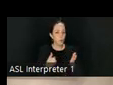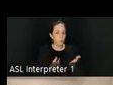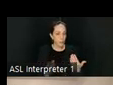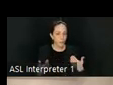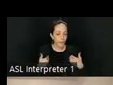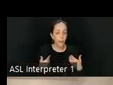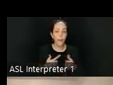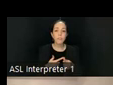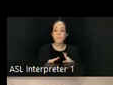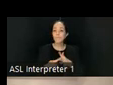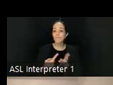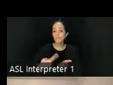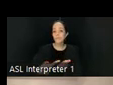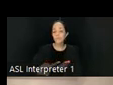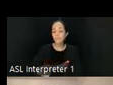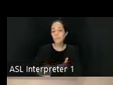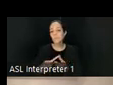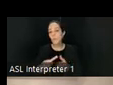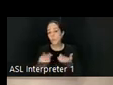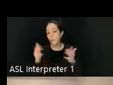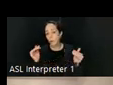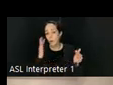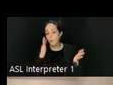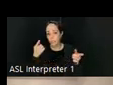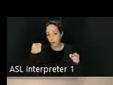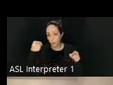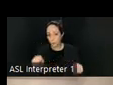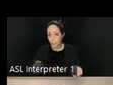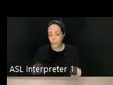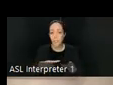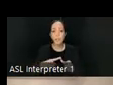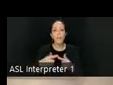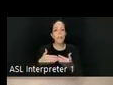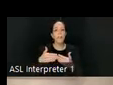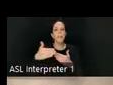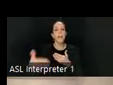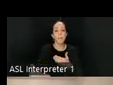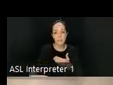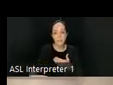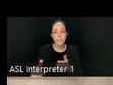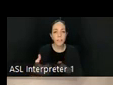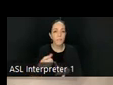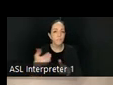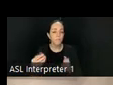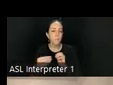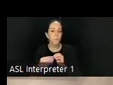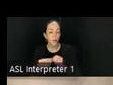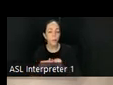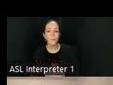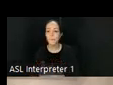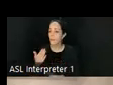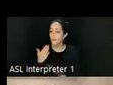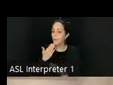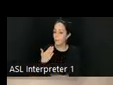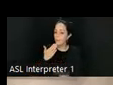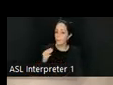discussion going, hopefully send our agreement, and then make it easy next time. Thanks, guys. Thank you, Co-Chair Obi. We will now